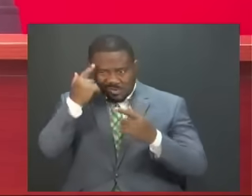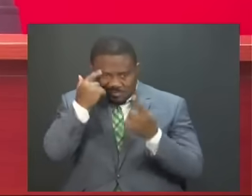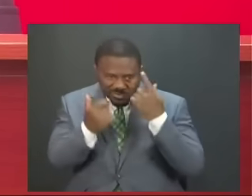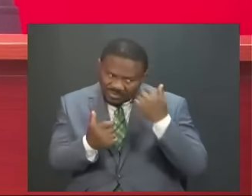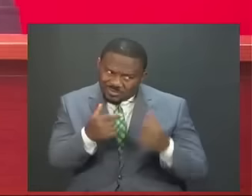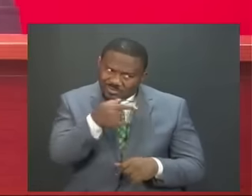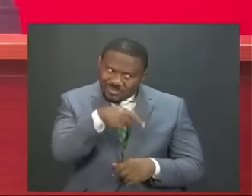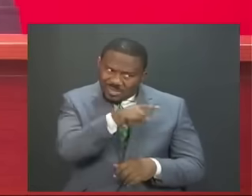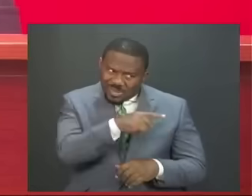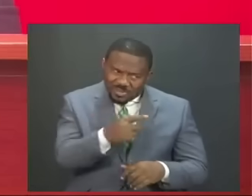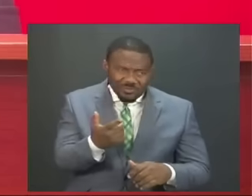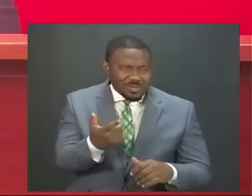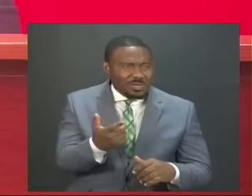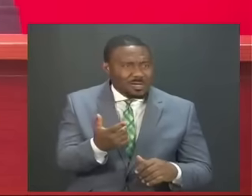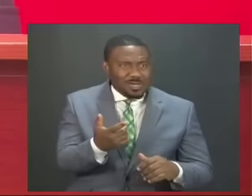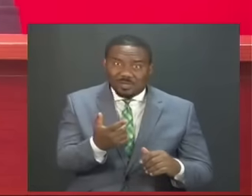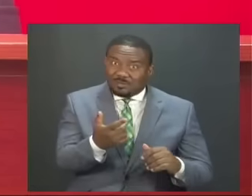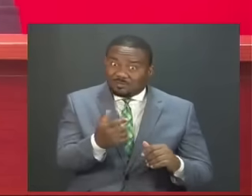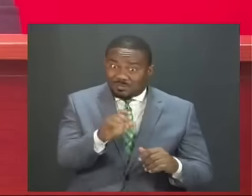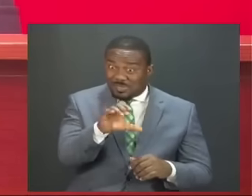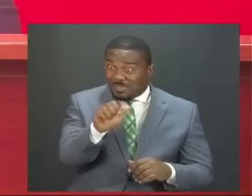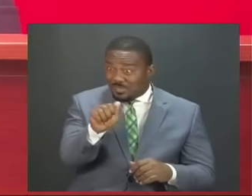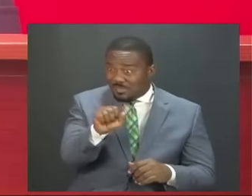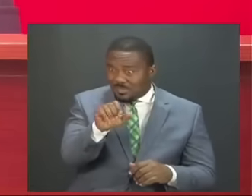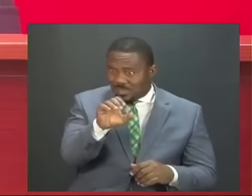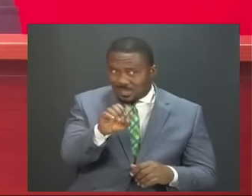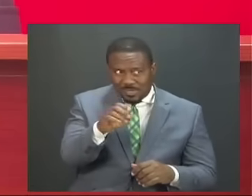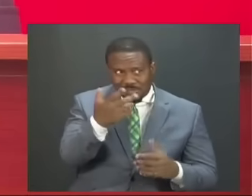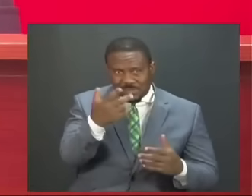there are pending cases in court.